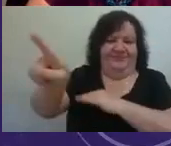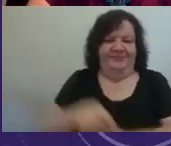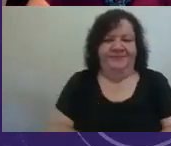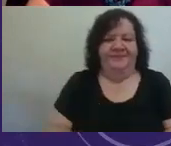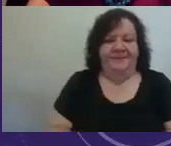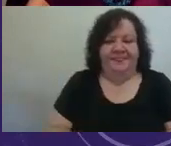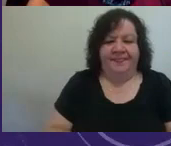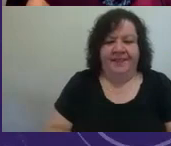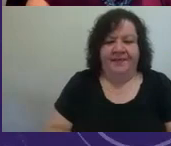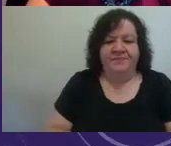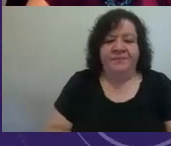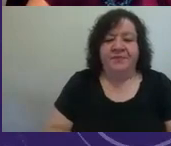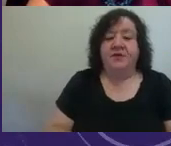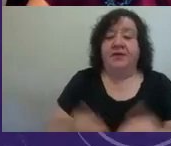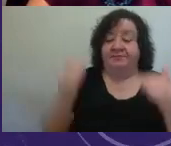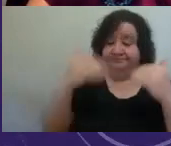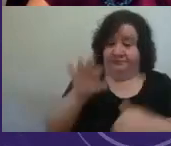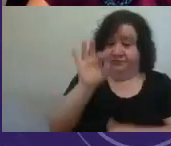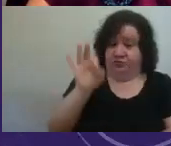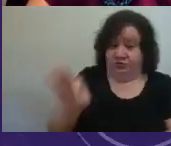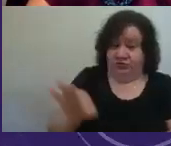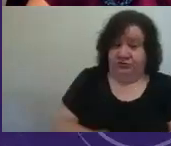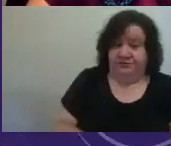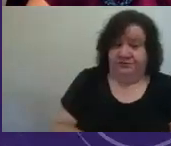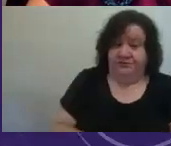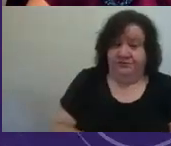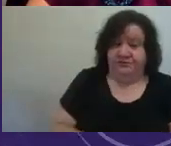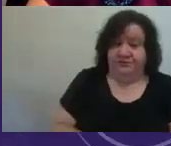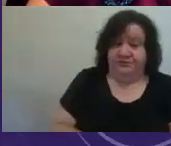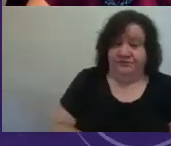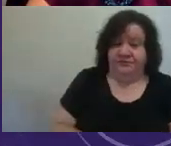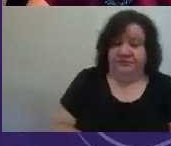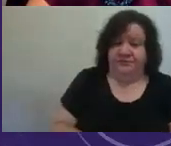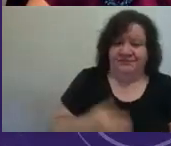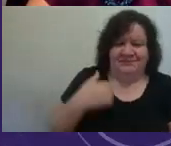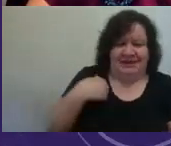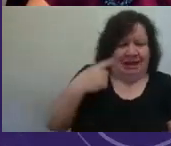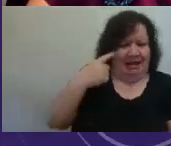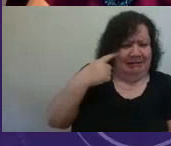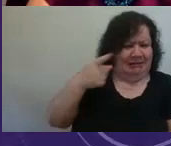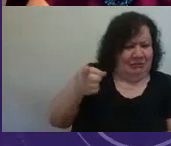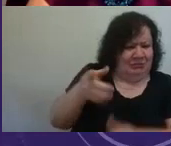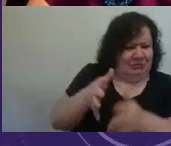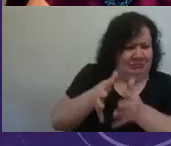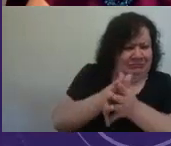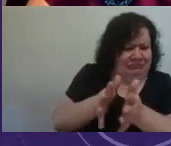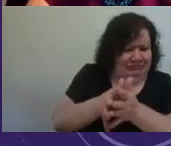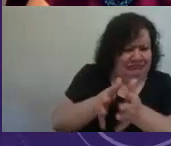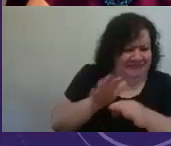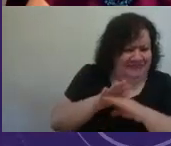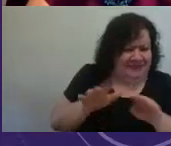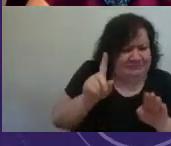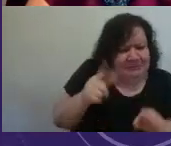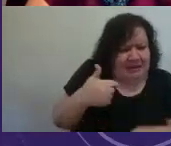again. And it is, will this recorded webinar be available online so I can share with my coworkers?